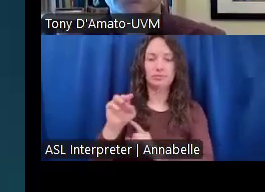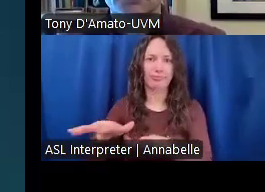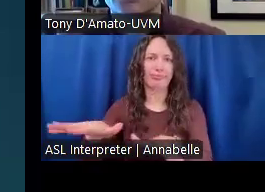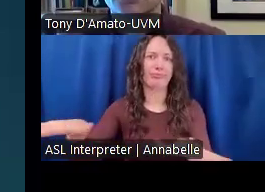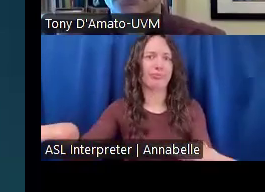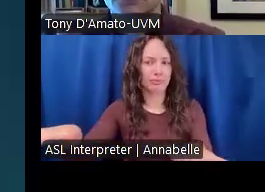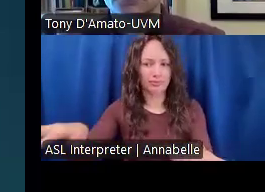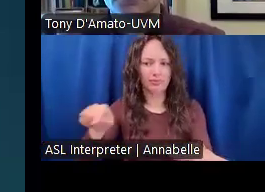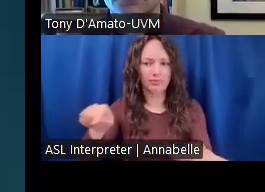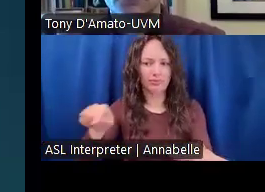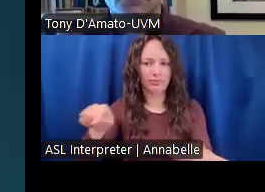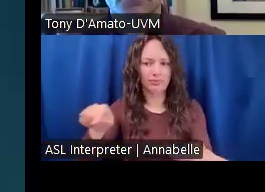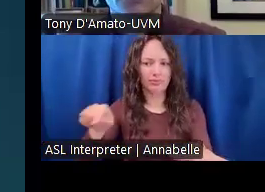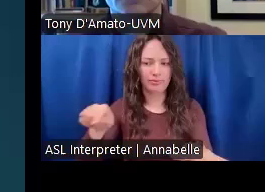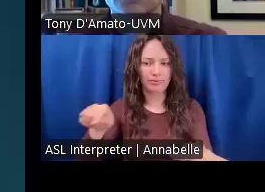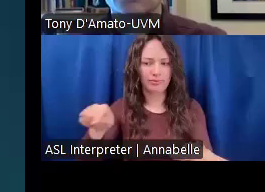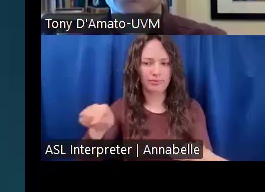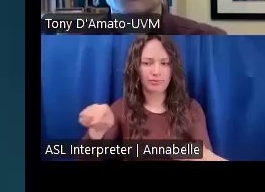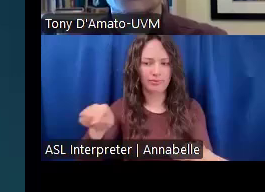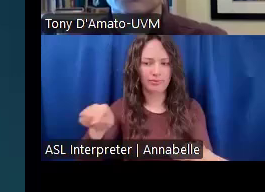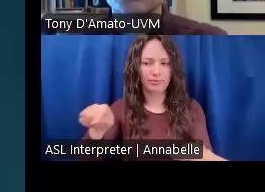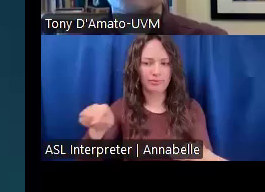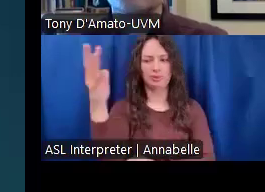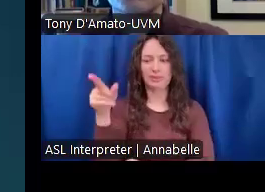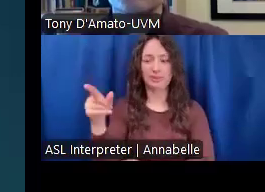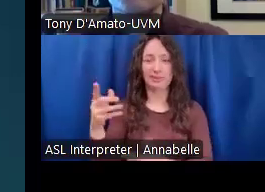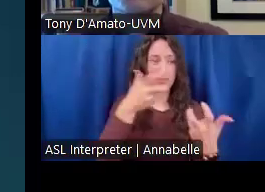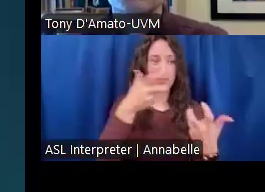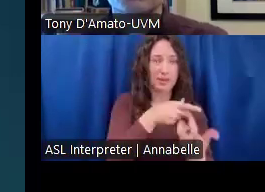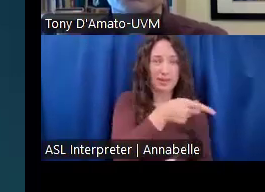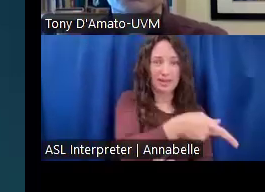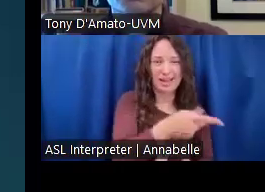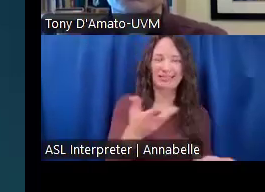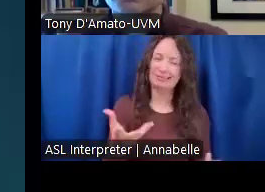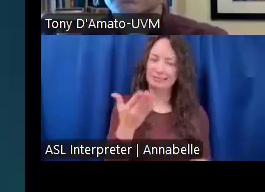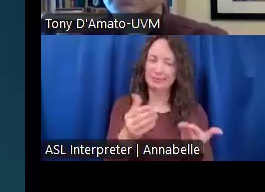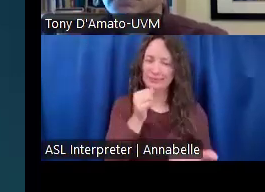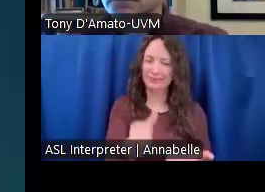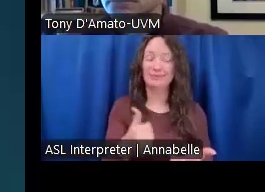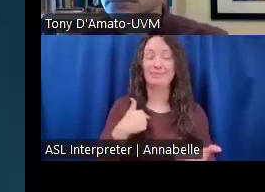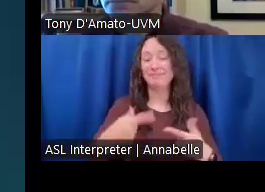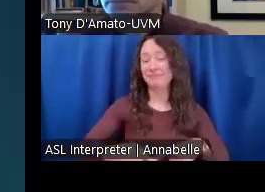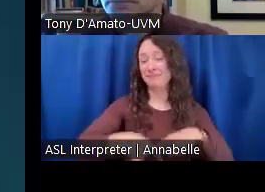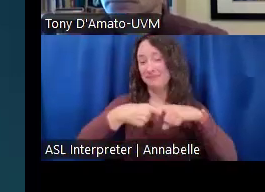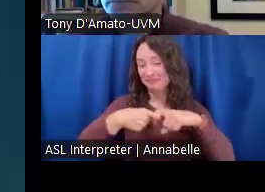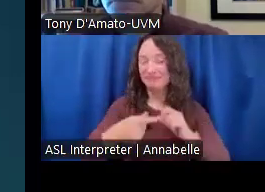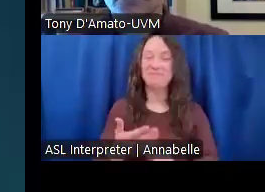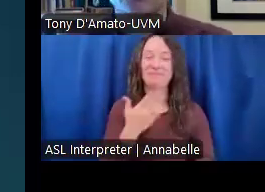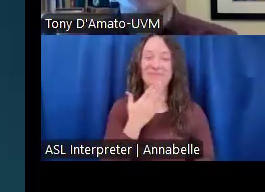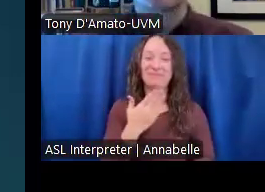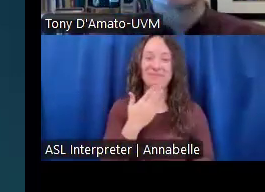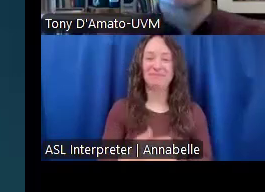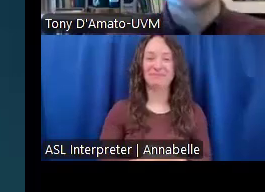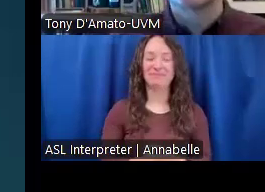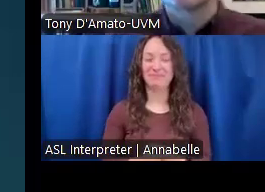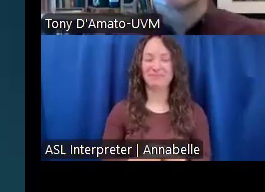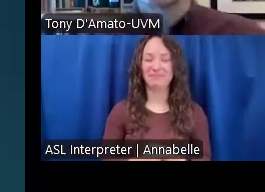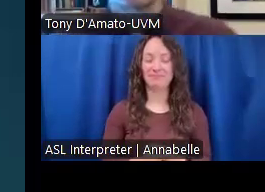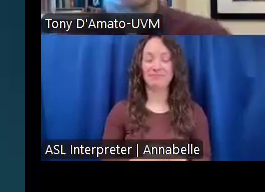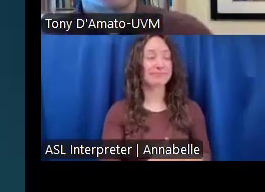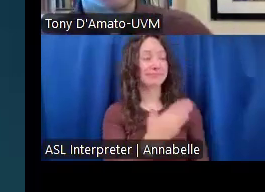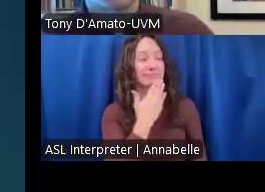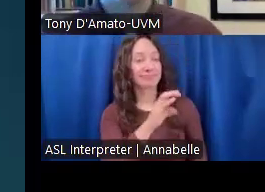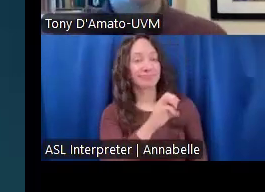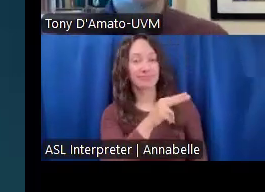becoming the dominant tree and not necessarily the best choice. So I will stop there. Appreciate it. Thanks, Chuck. That was a